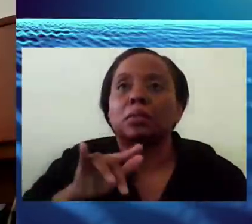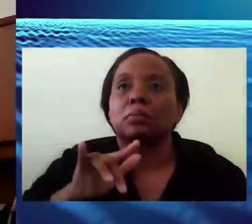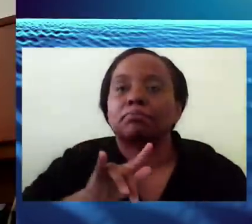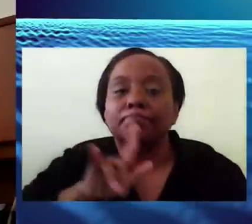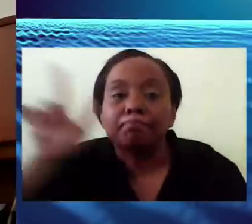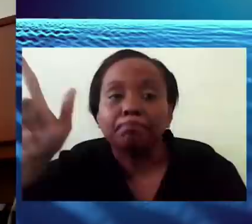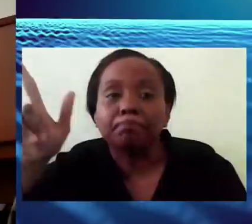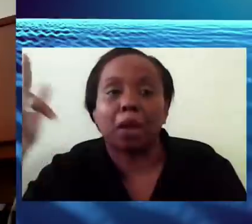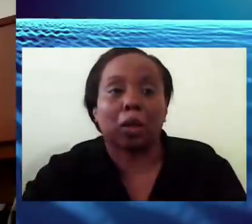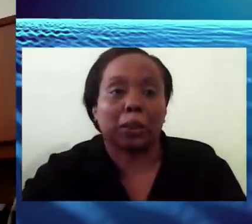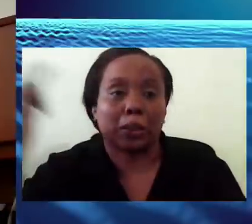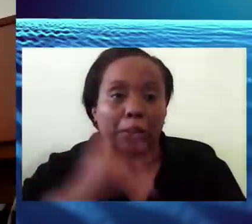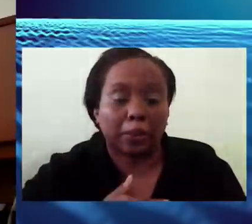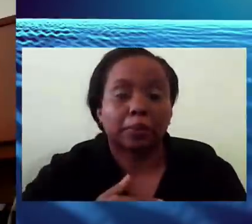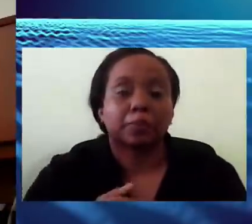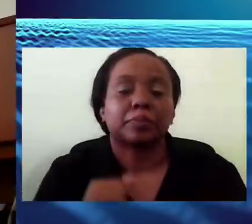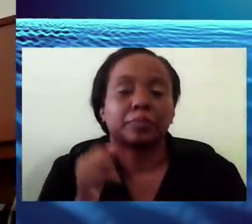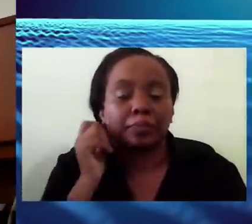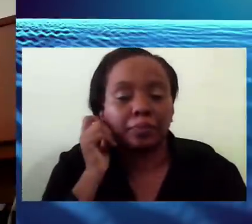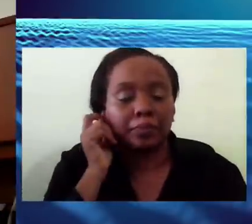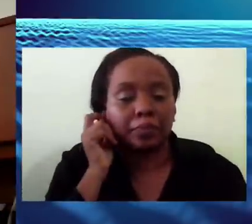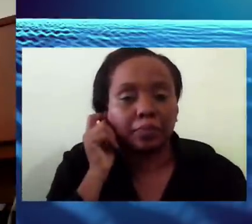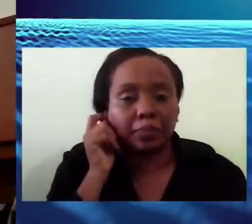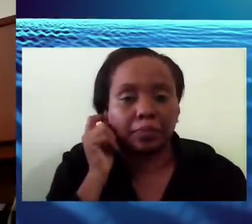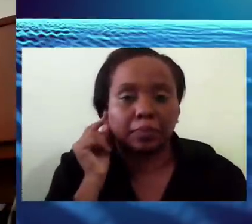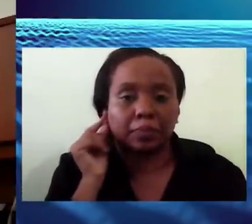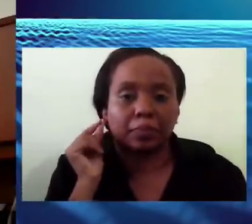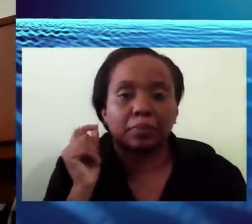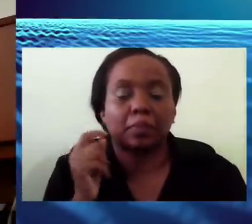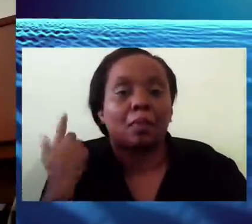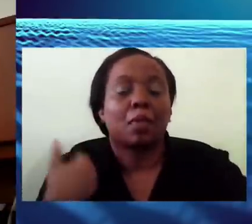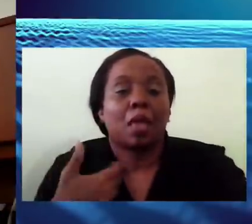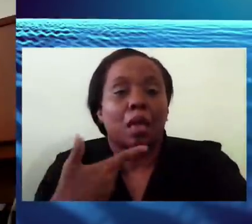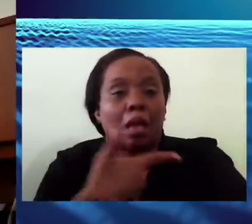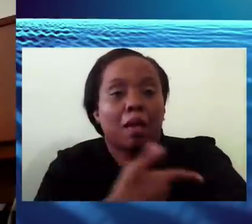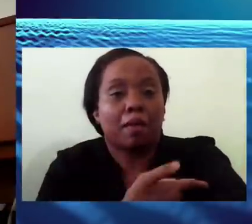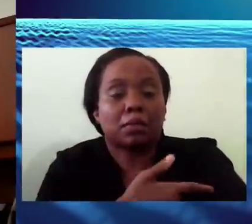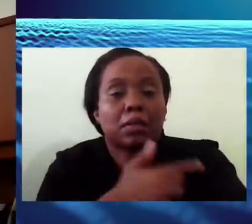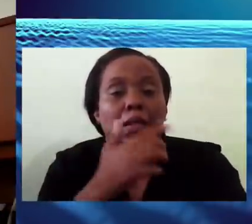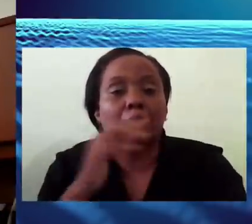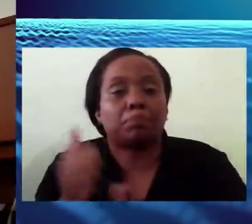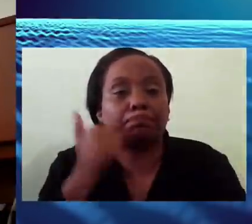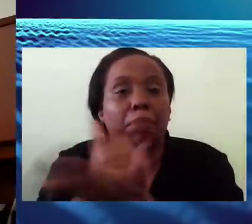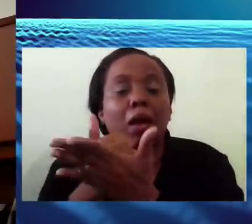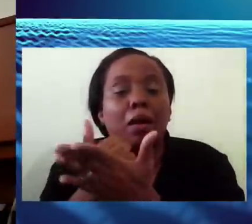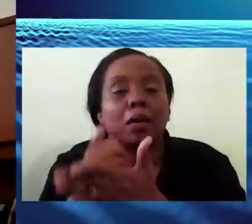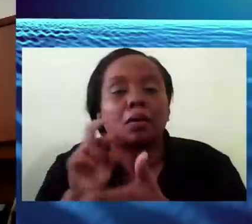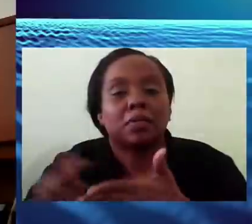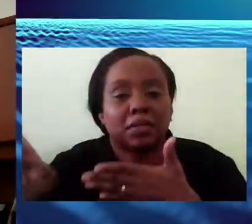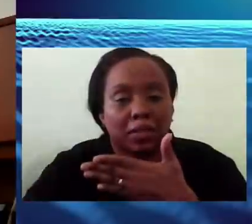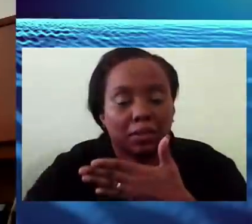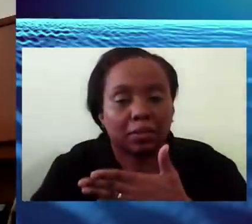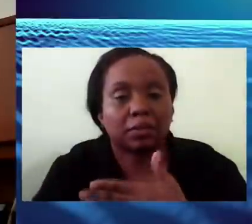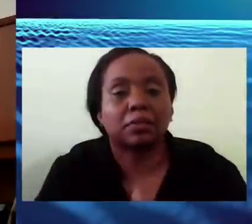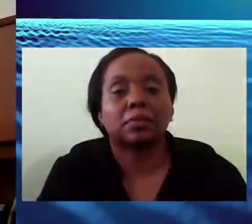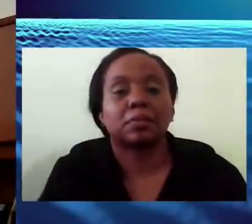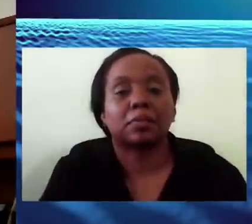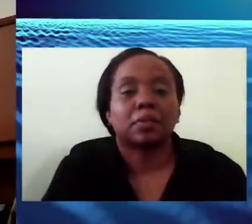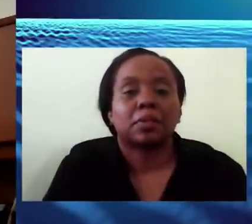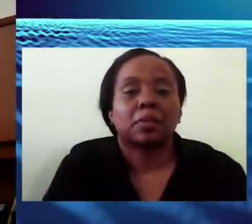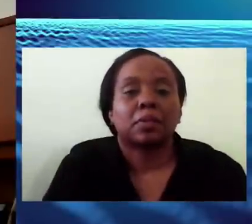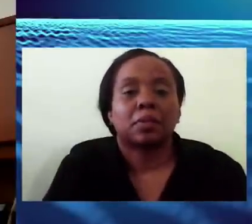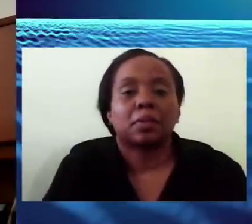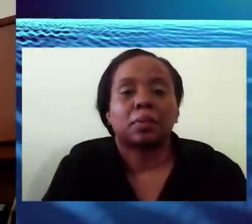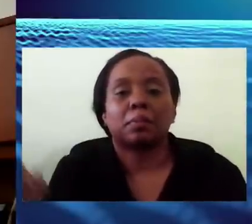provision of certified vaccination results, and we defined vaccinated travelers as those persons who have received